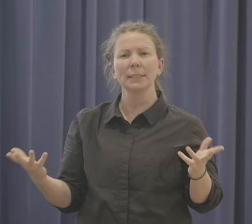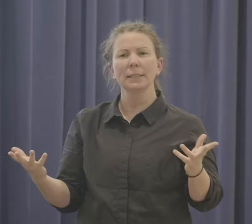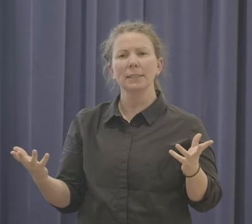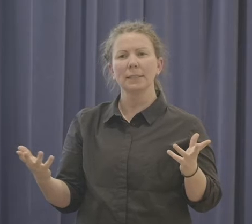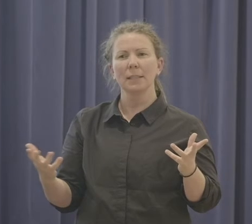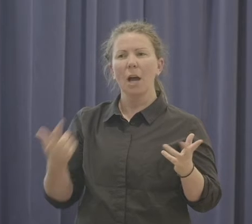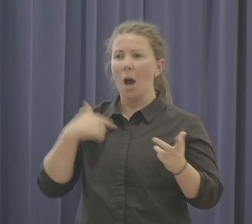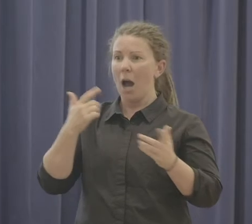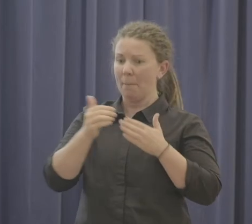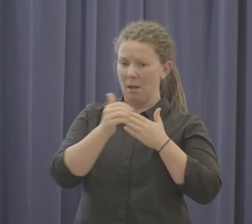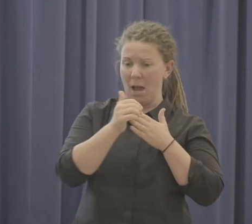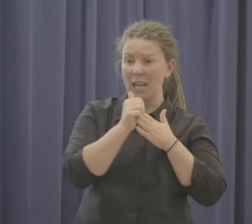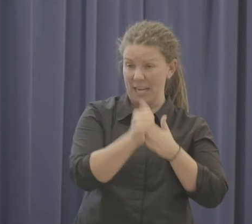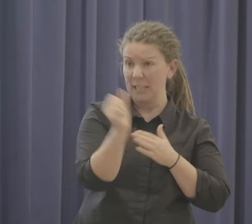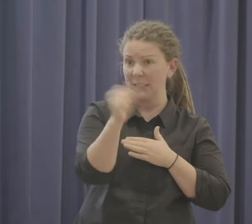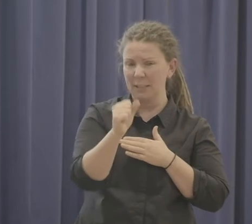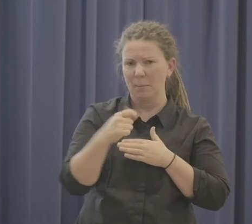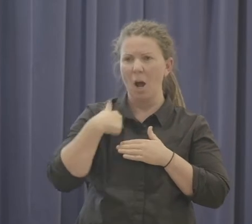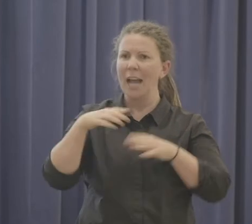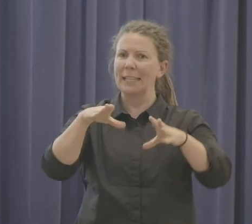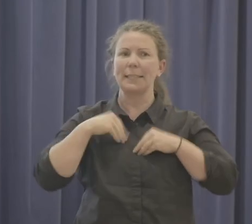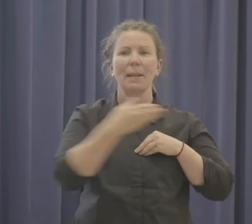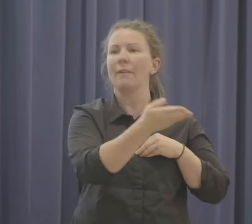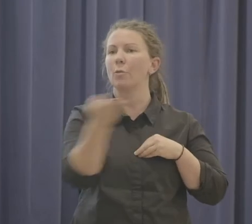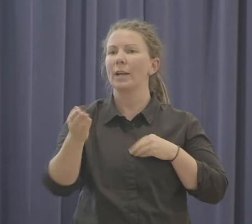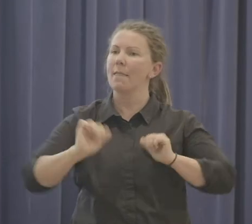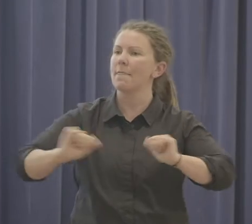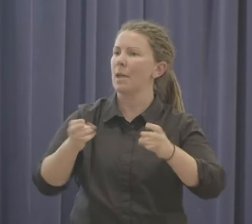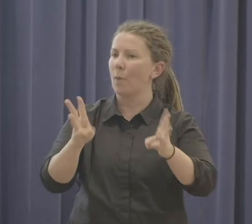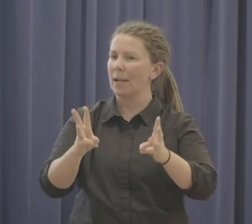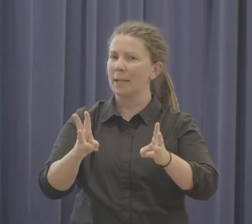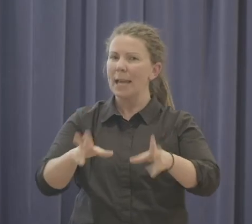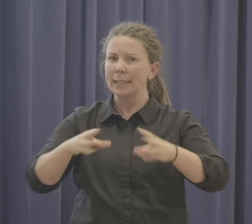leader is also about being able to accept people fully as they are. It's